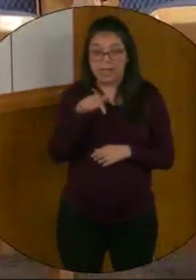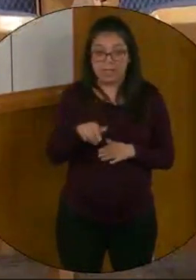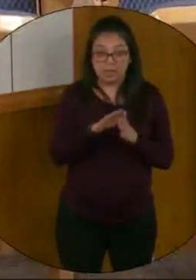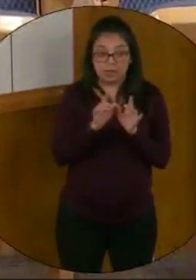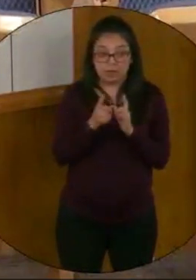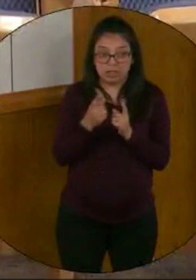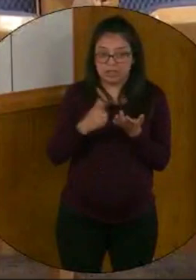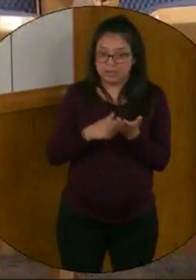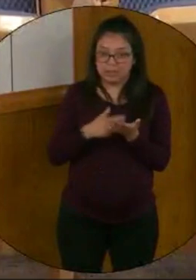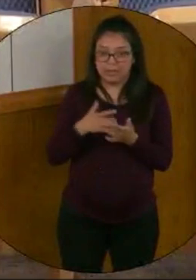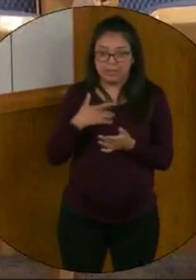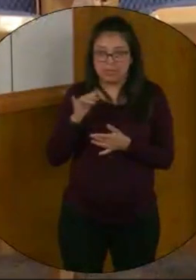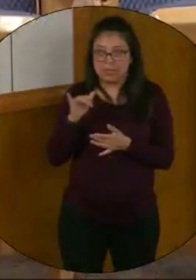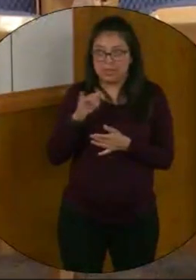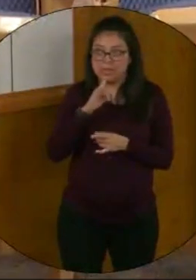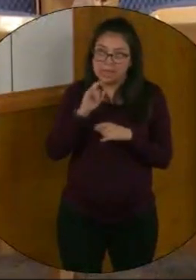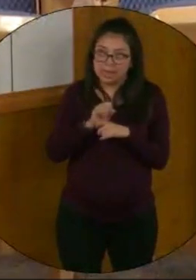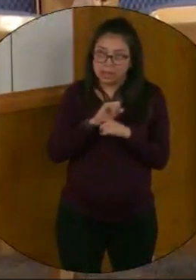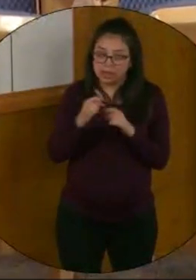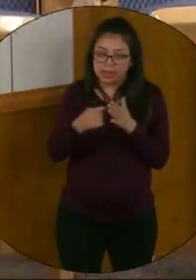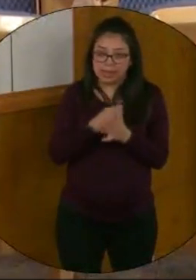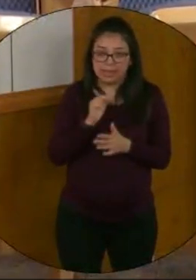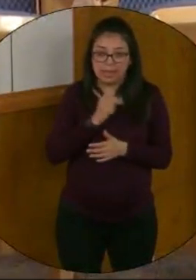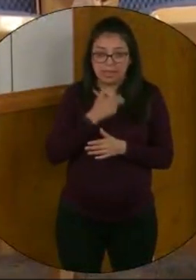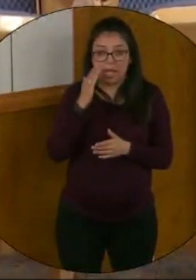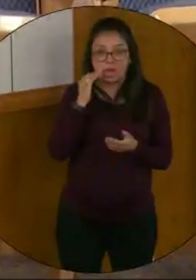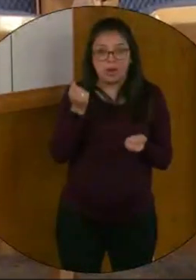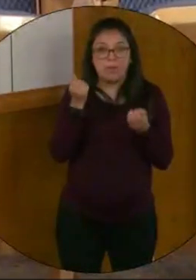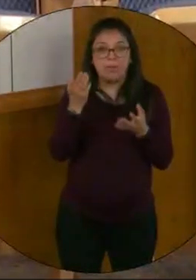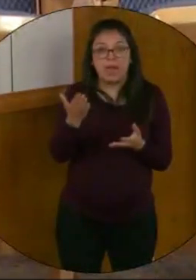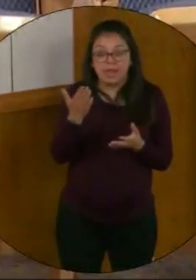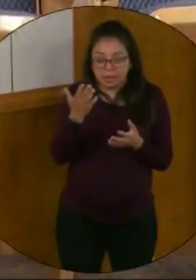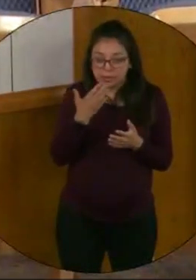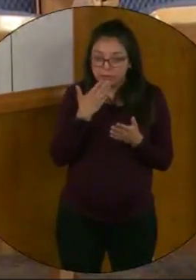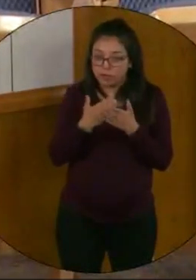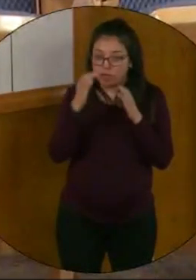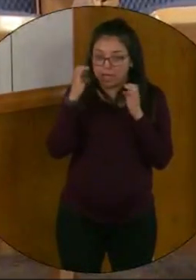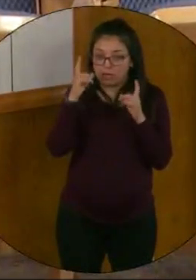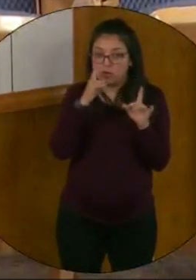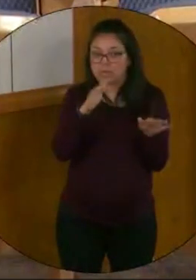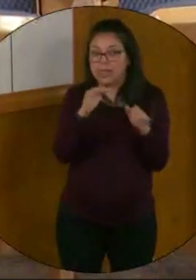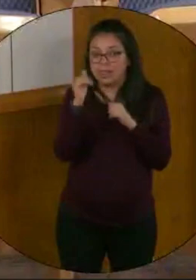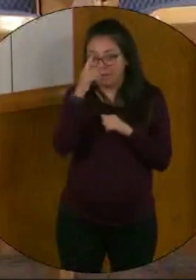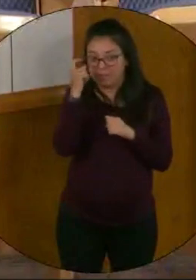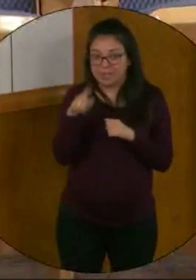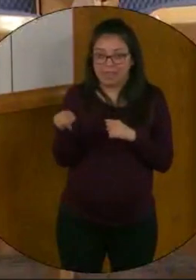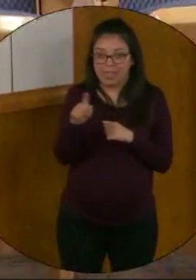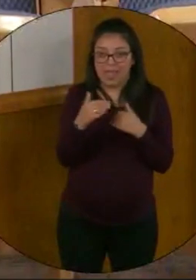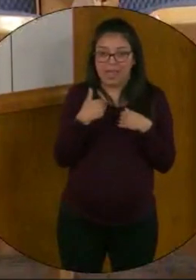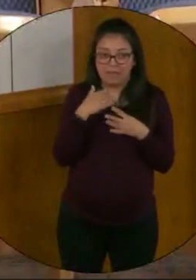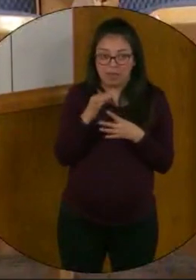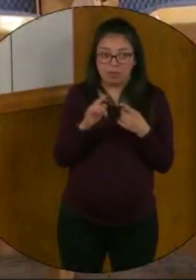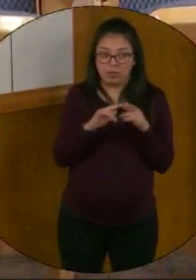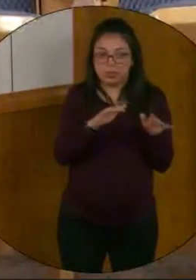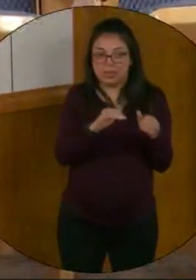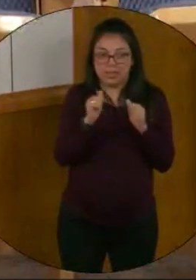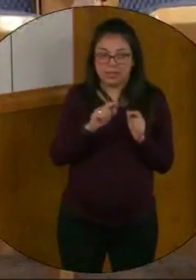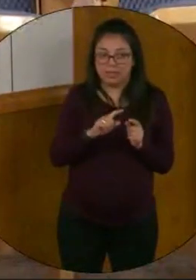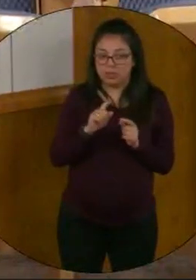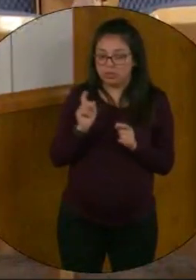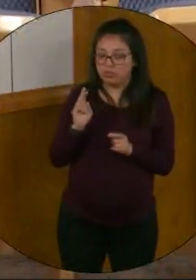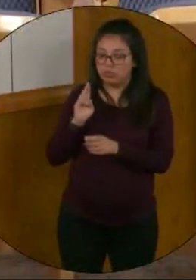points, it feels like it's literally killing us. And I know plenty of fine educators who have left because they have that option to leave, to get onto a